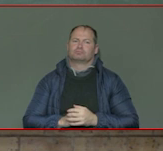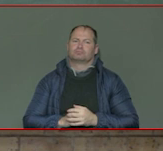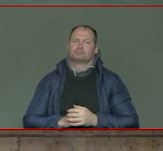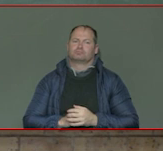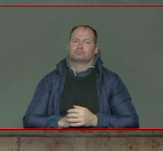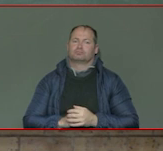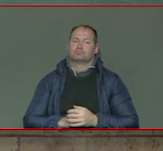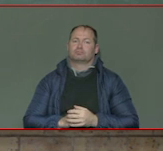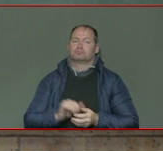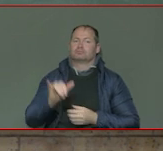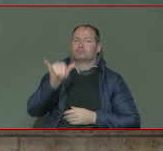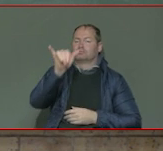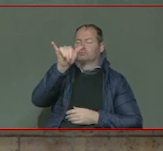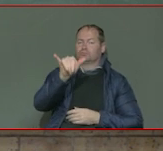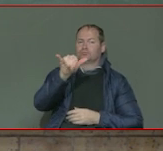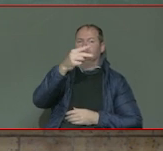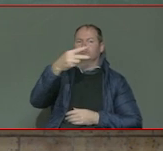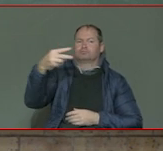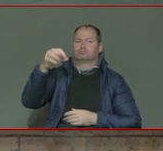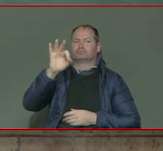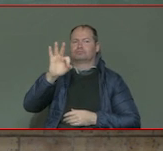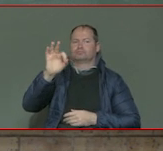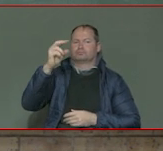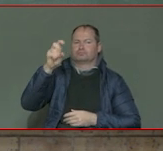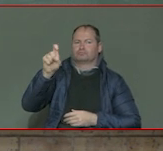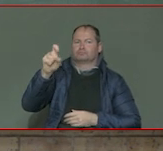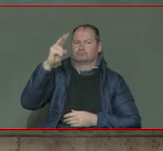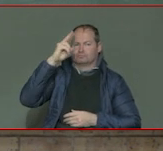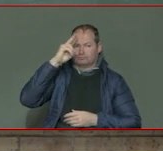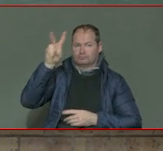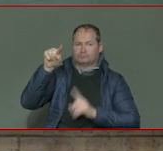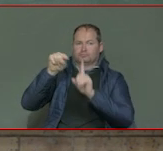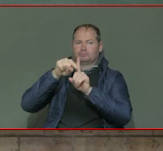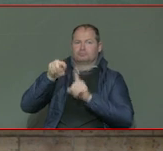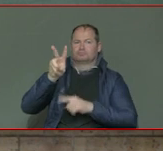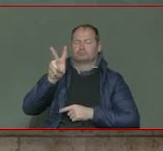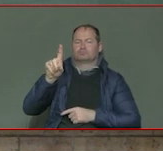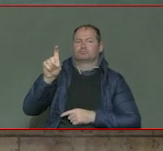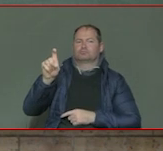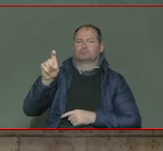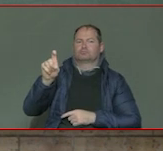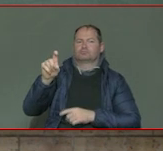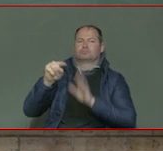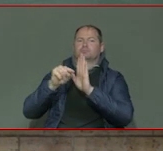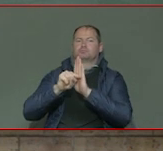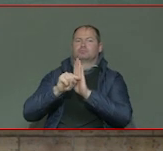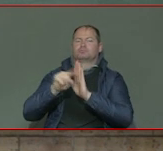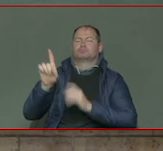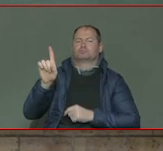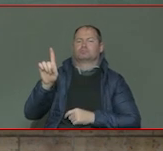you, y is equal to 3x squared plus 2x minus